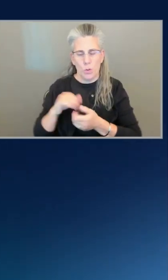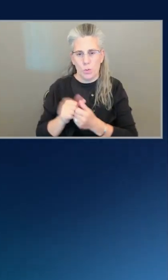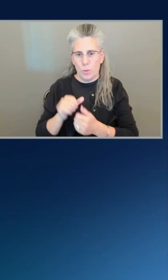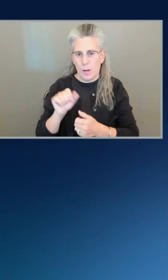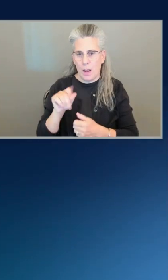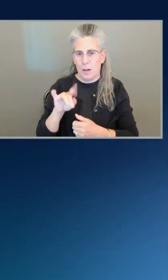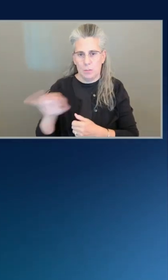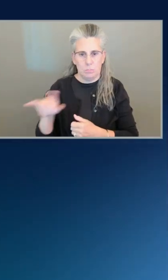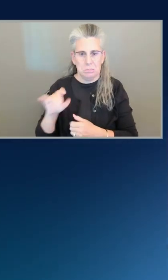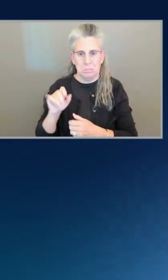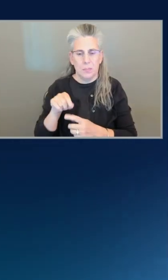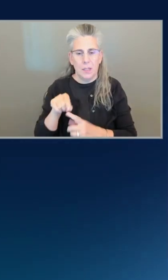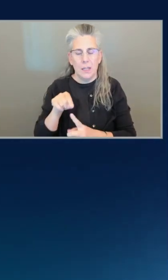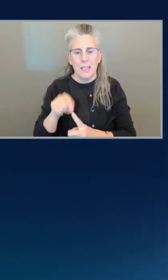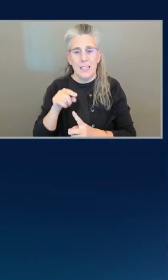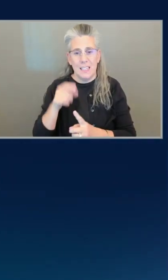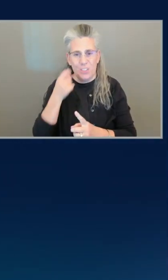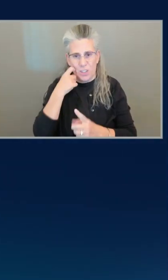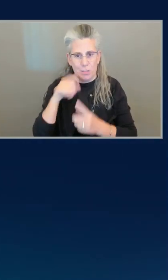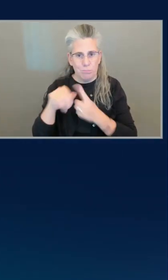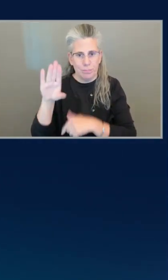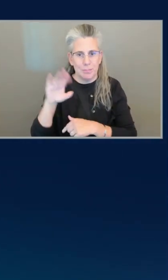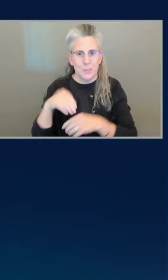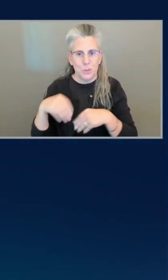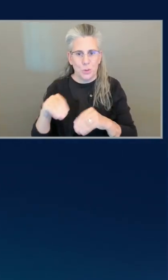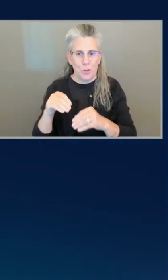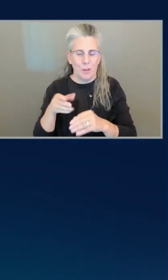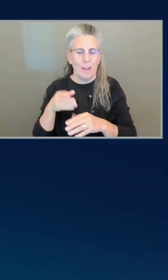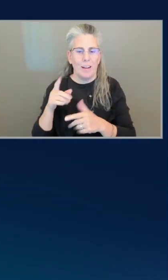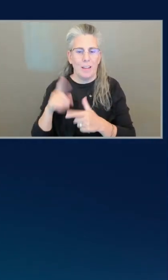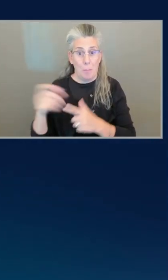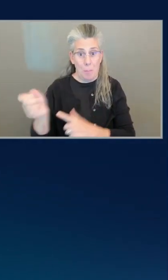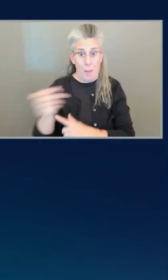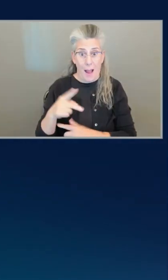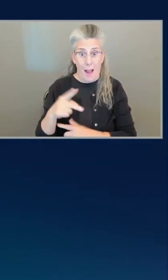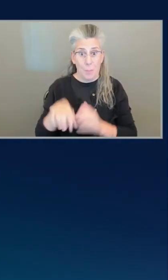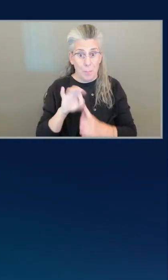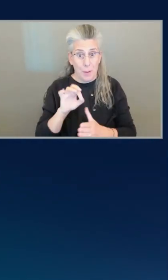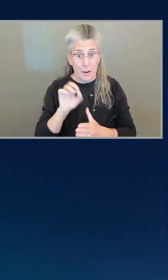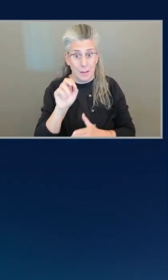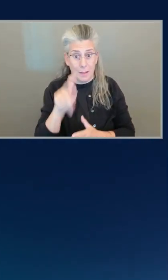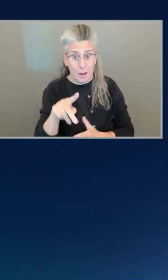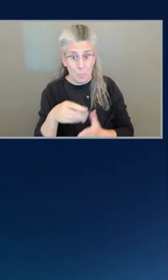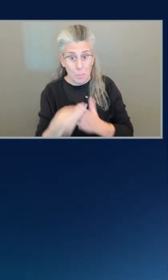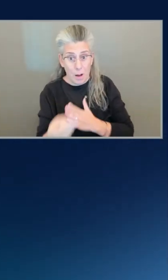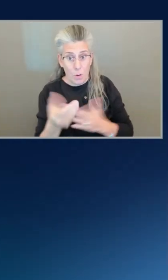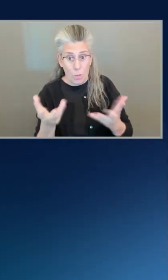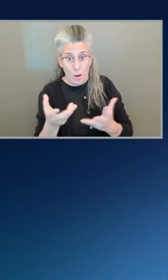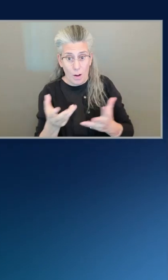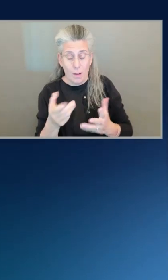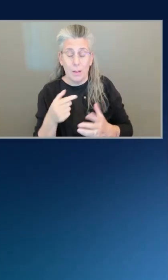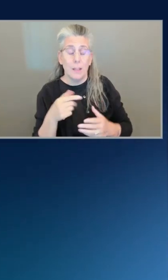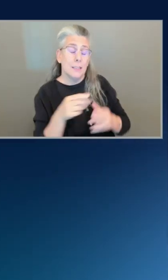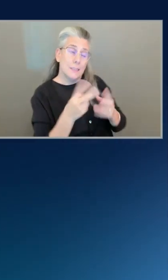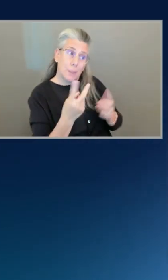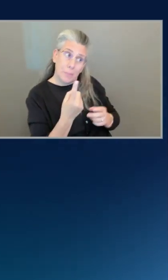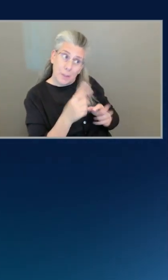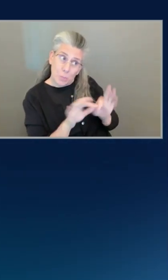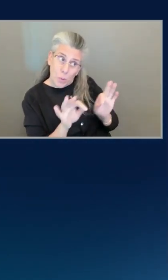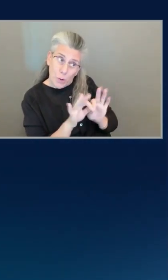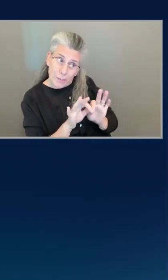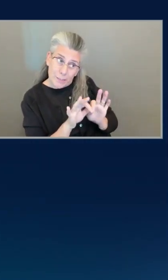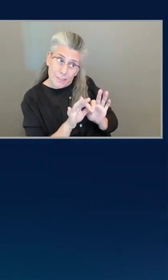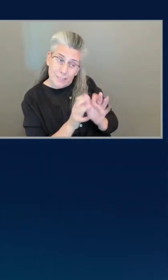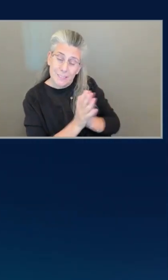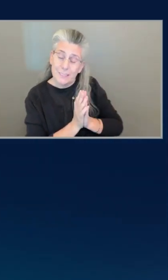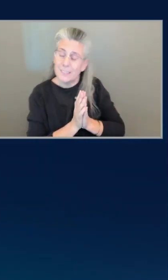he went to the store after our last session, and guess what he picked up? It's something important. It is